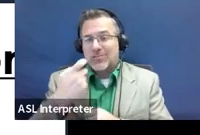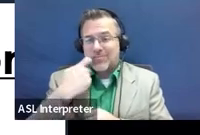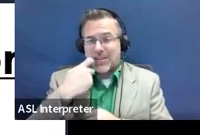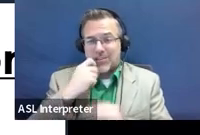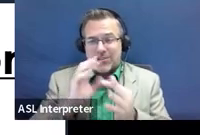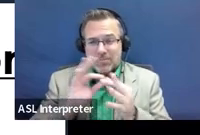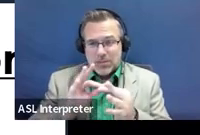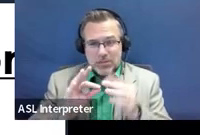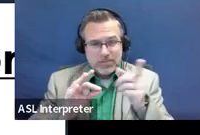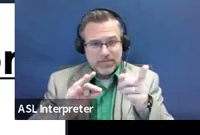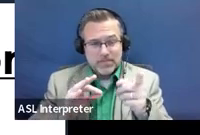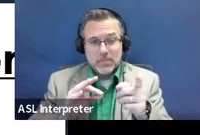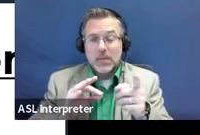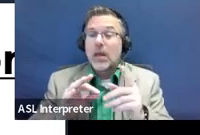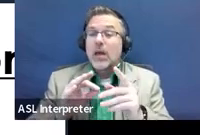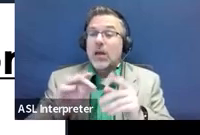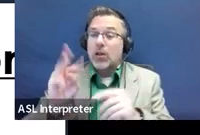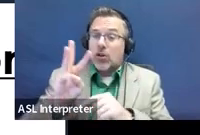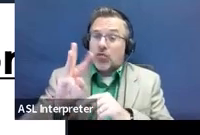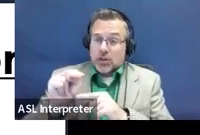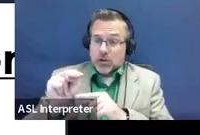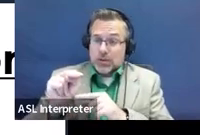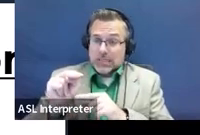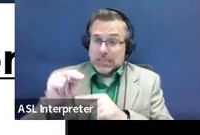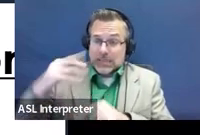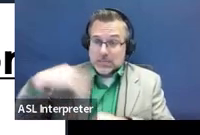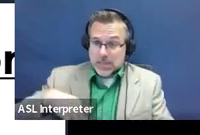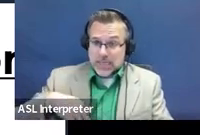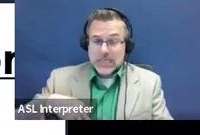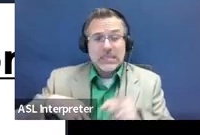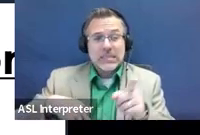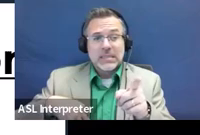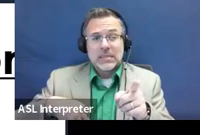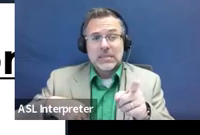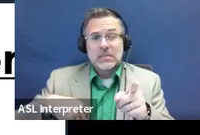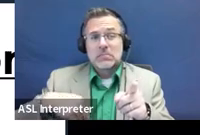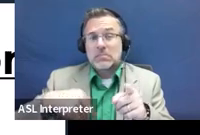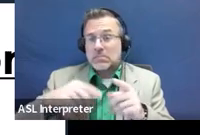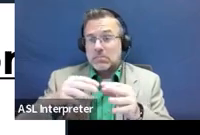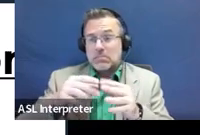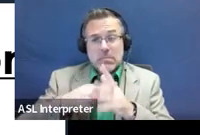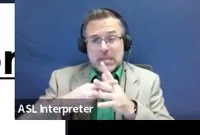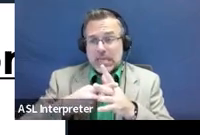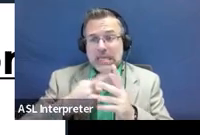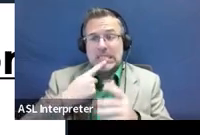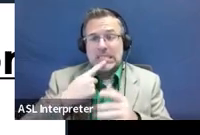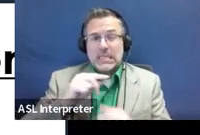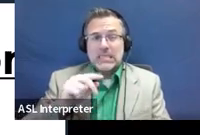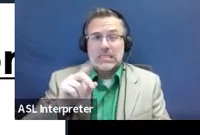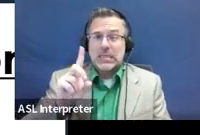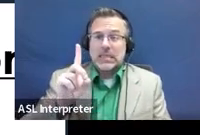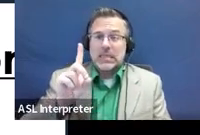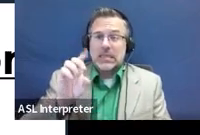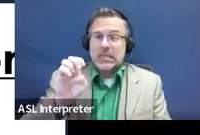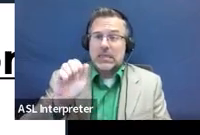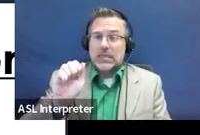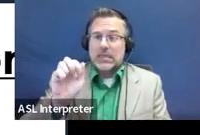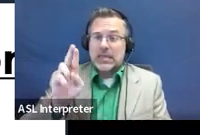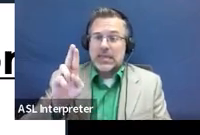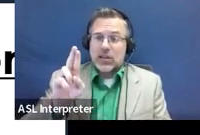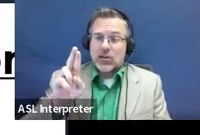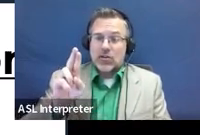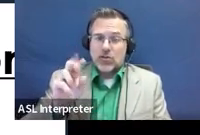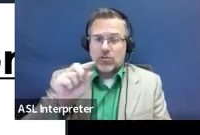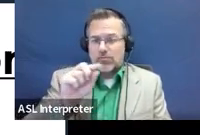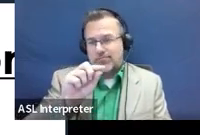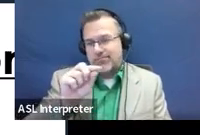other thing. So on our written notice for Maine, it says right in the beginning, dear so-and-so, and usually your vendors will